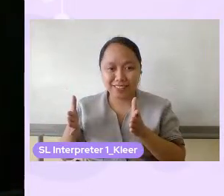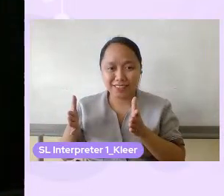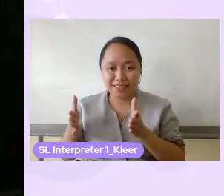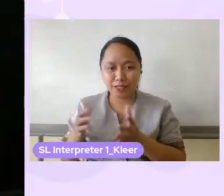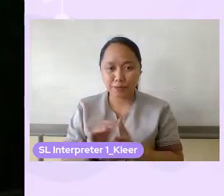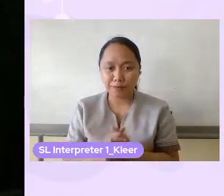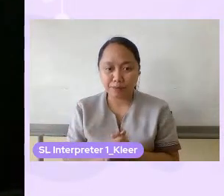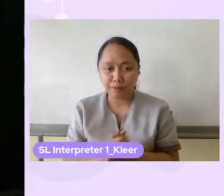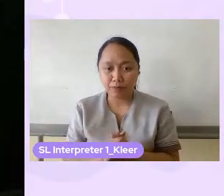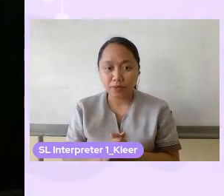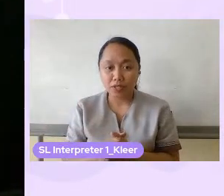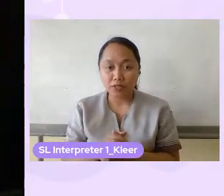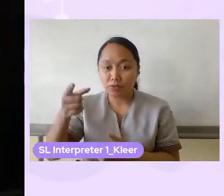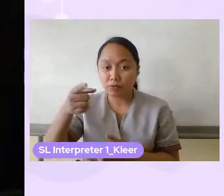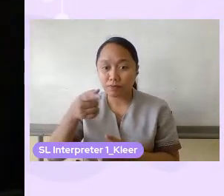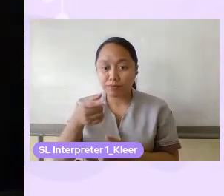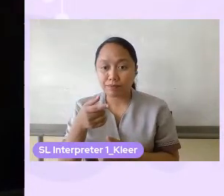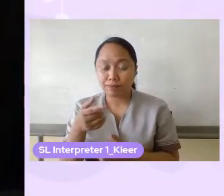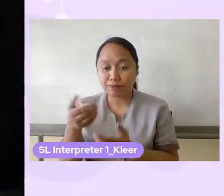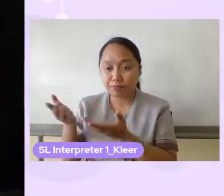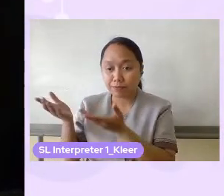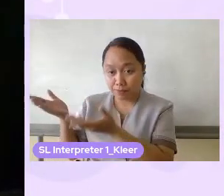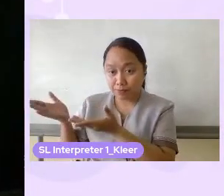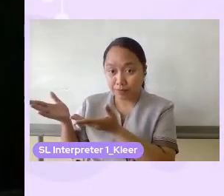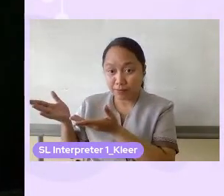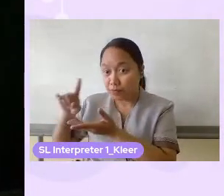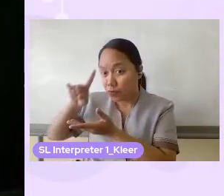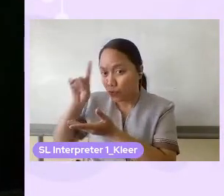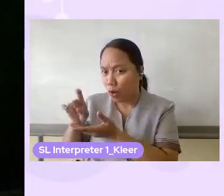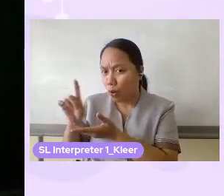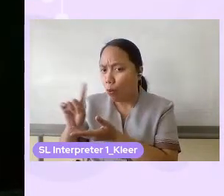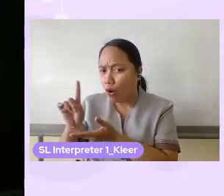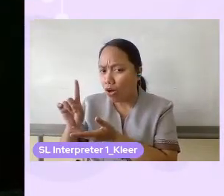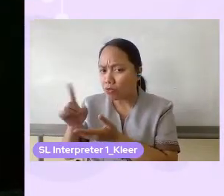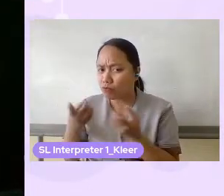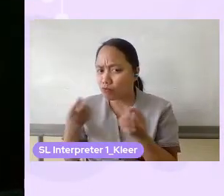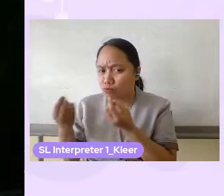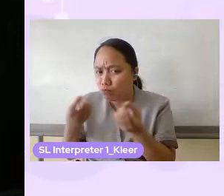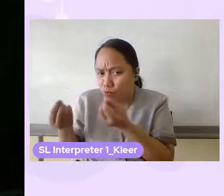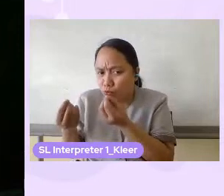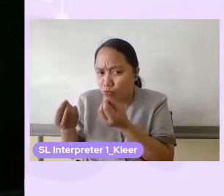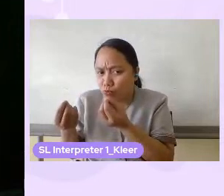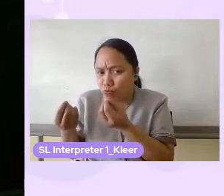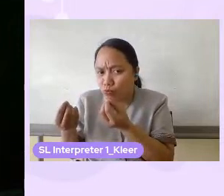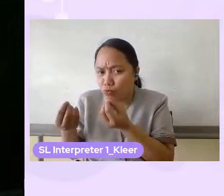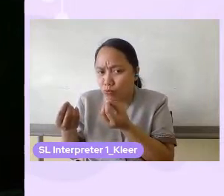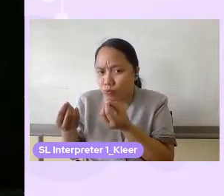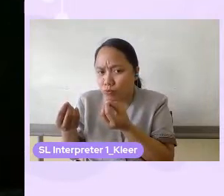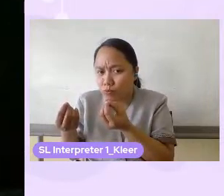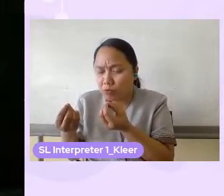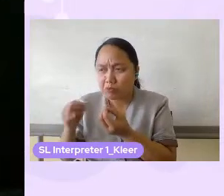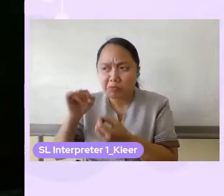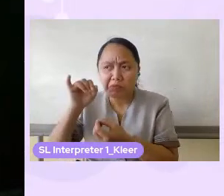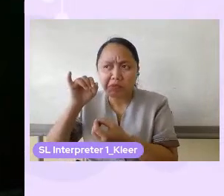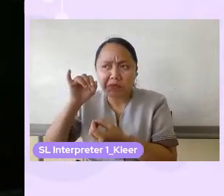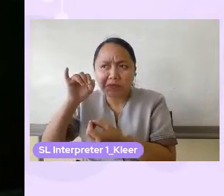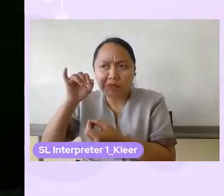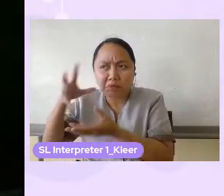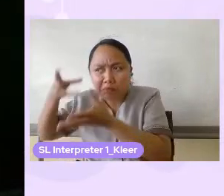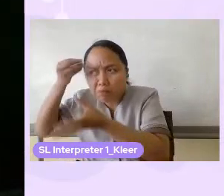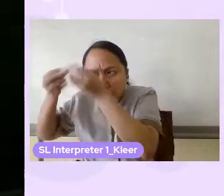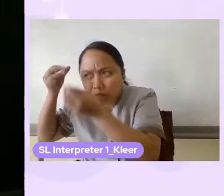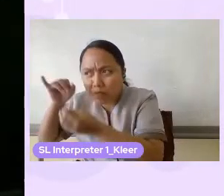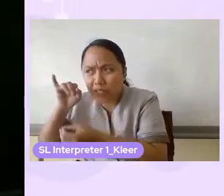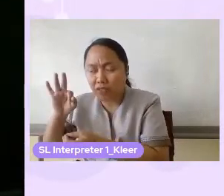tayo po ay natanong kung ano yung magiging gagawin natin na take away pagbalik ng Pilipinas. At ito po ang naisip natin